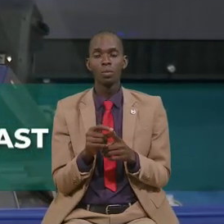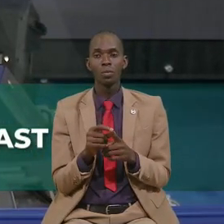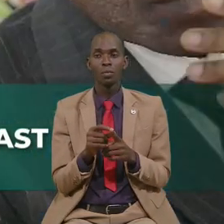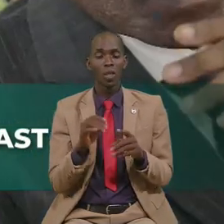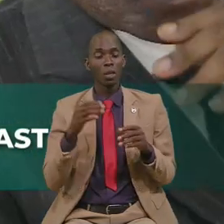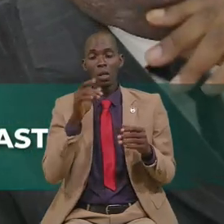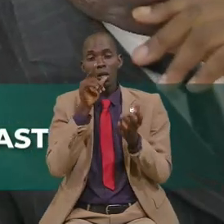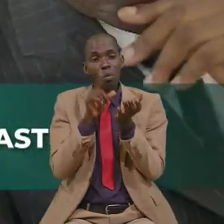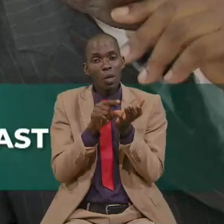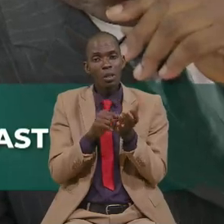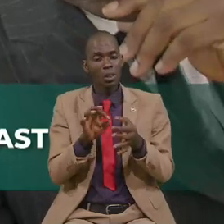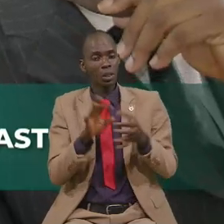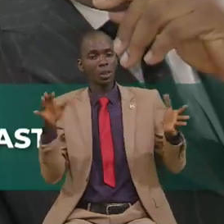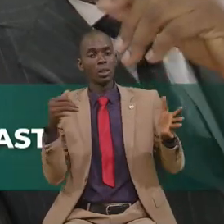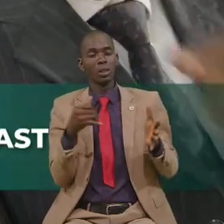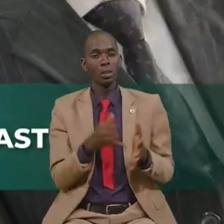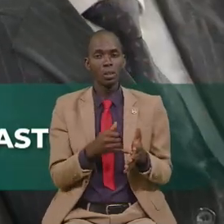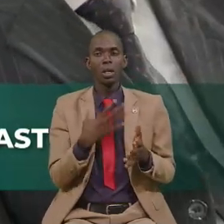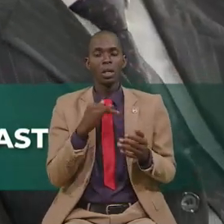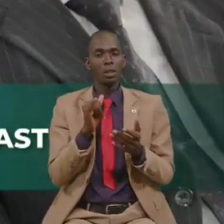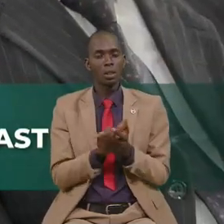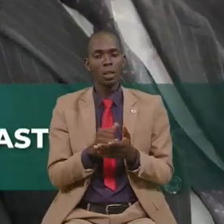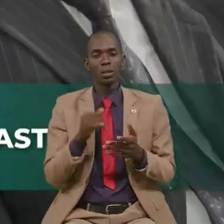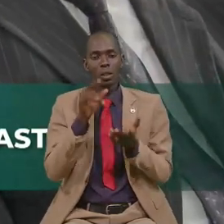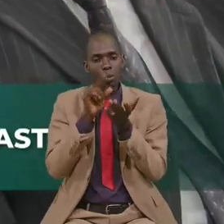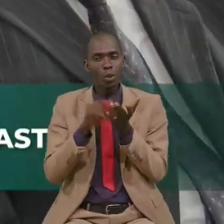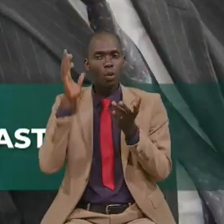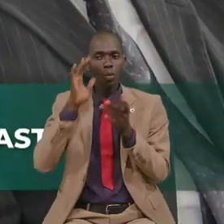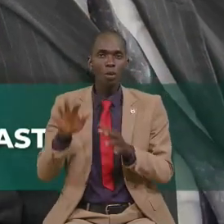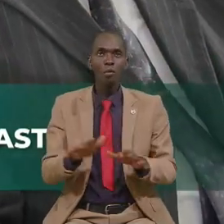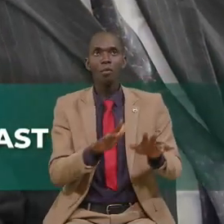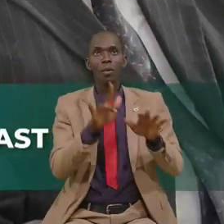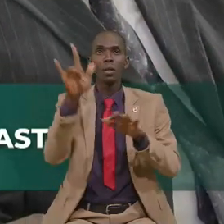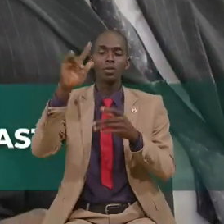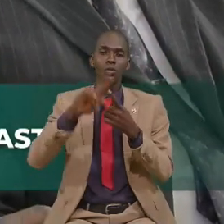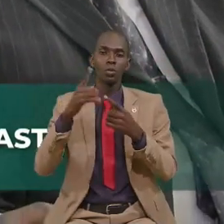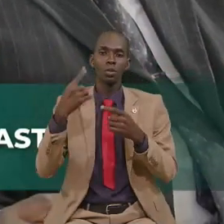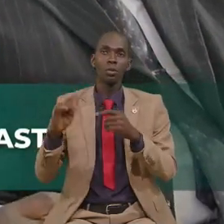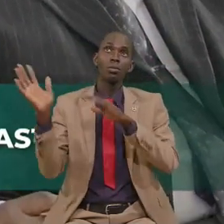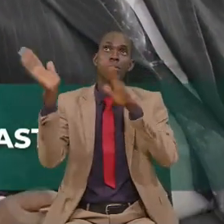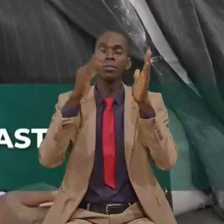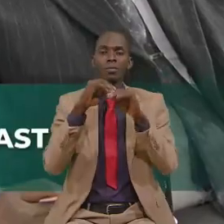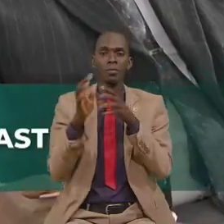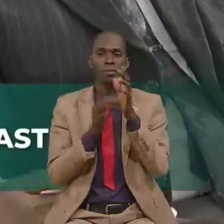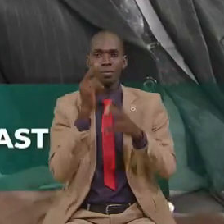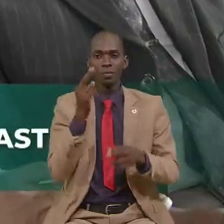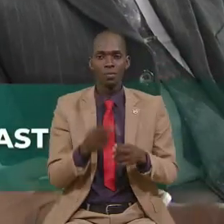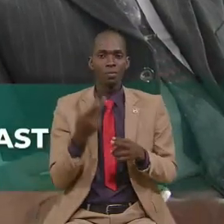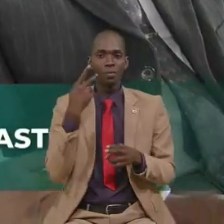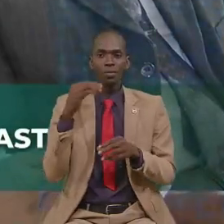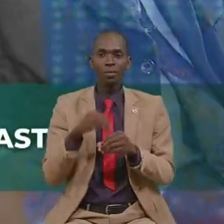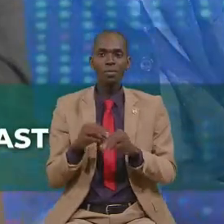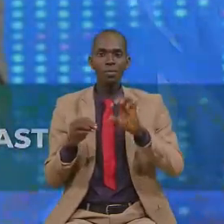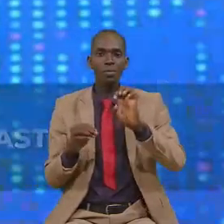that cage and many birds will fly to the sky. It says in Ephesians chapter